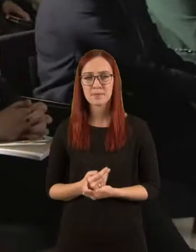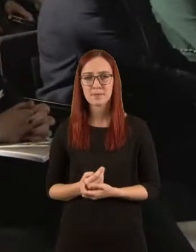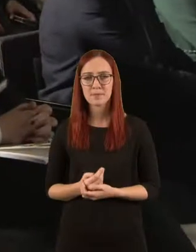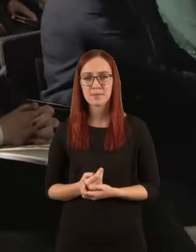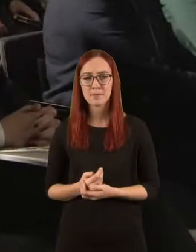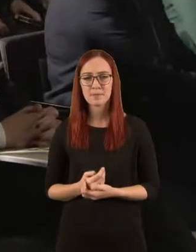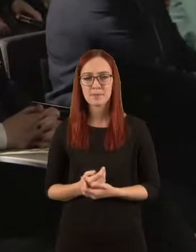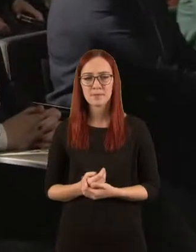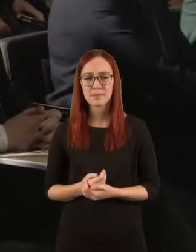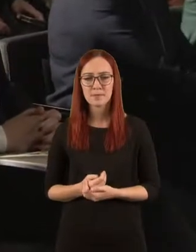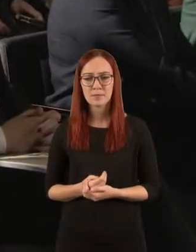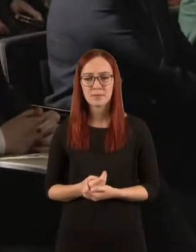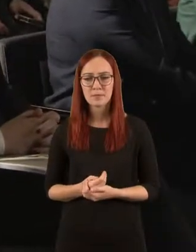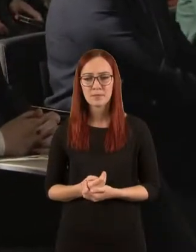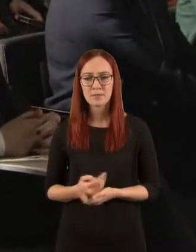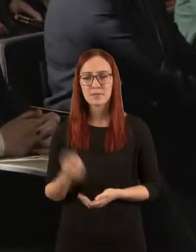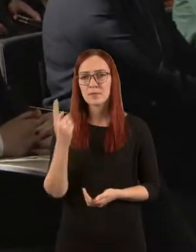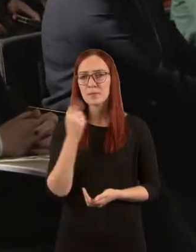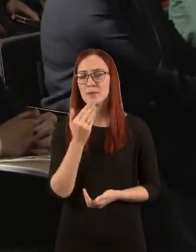Please go ahead.